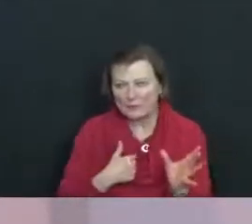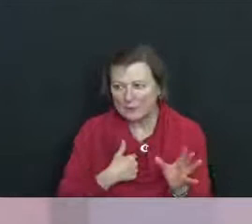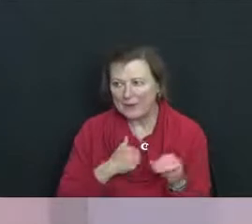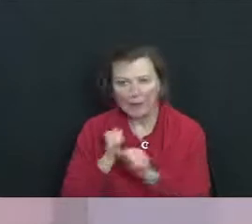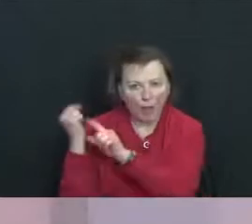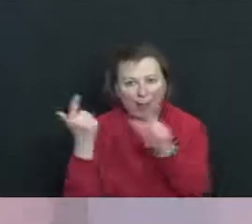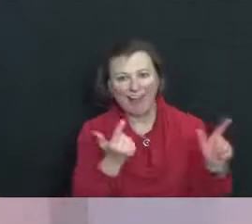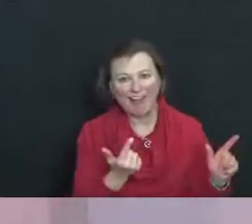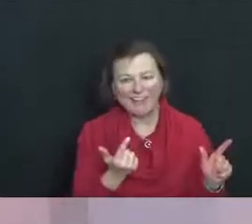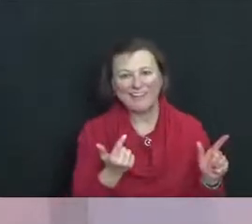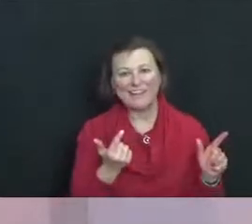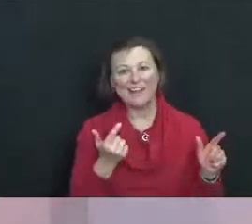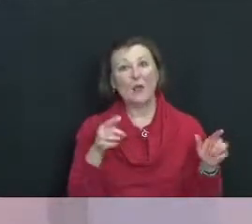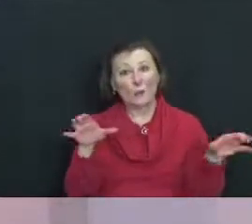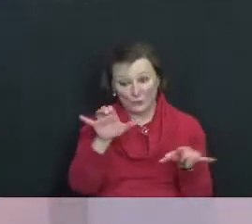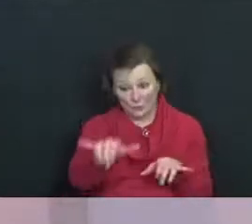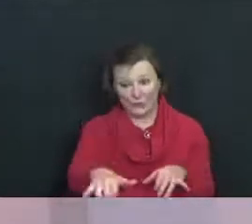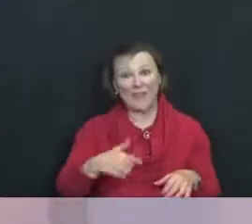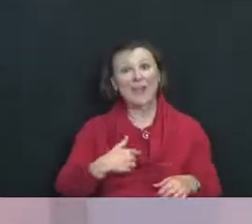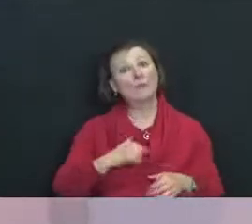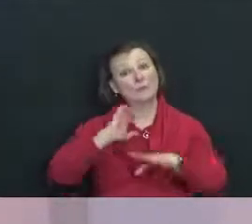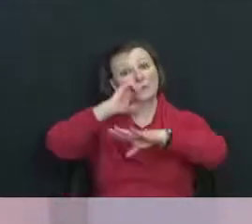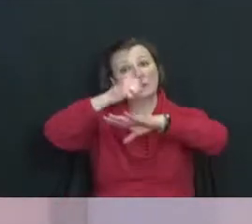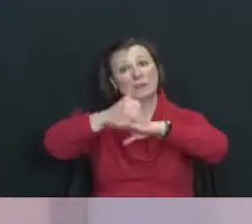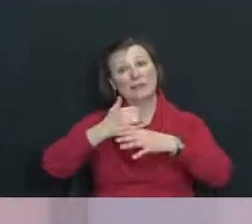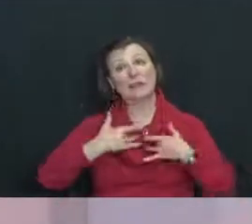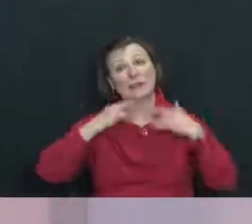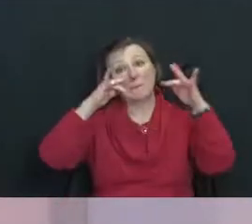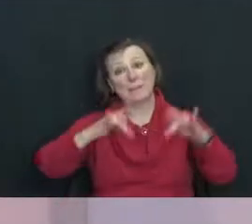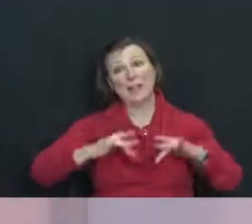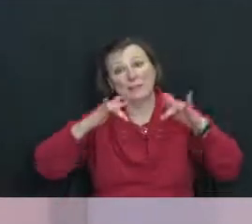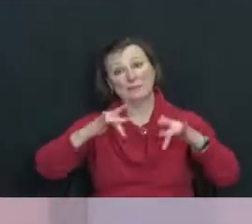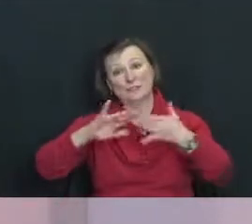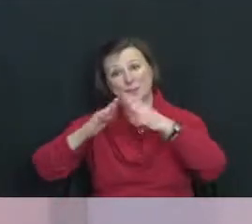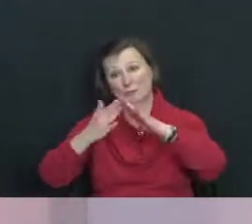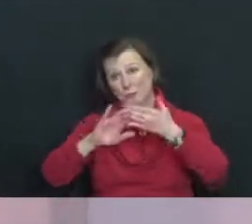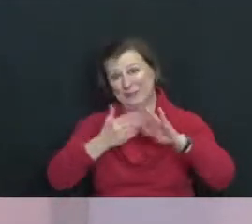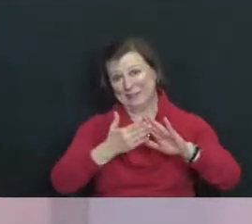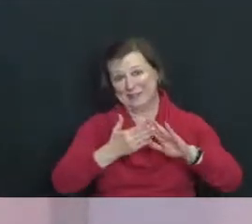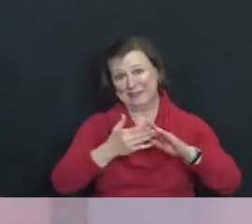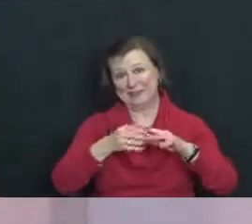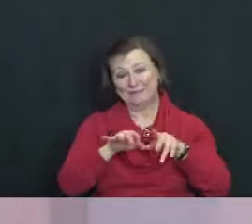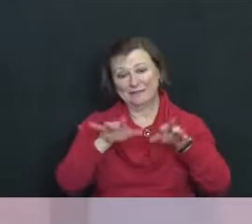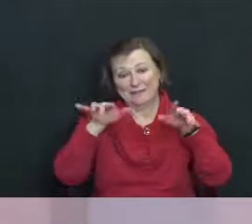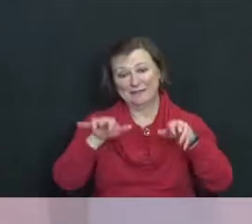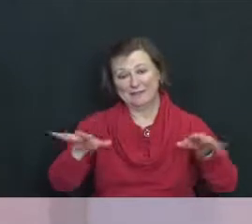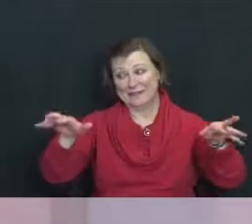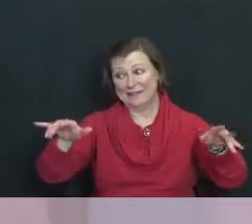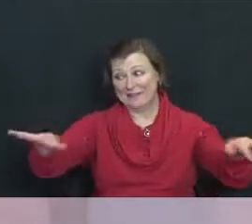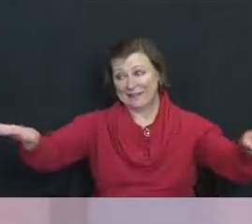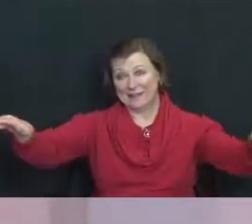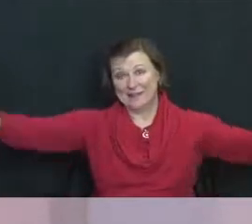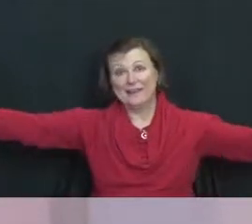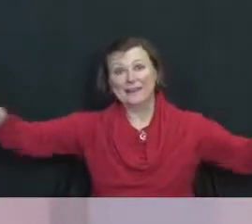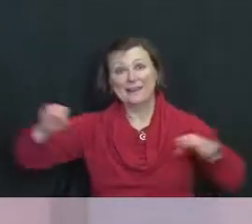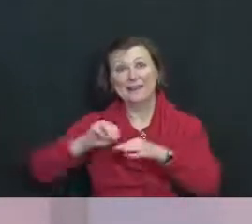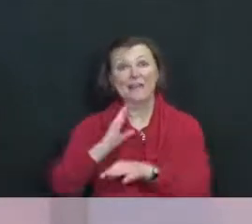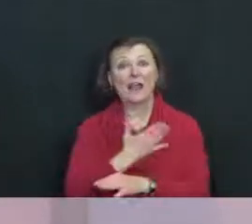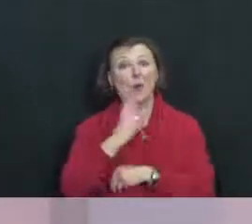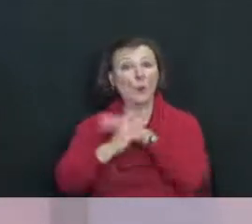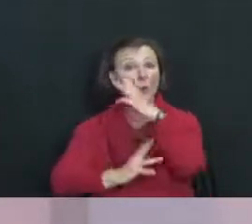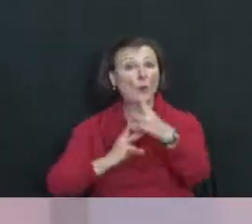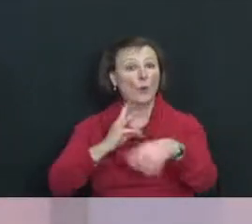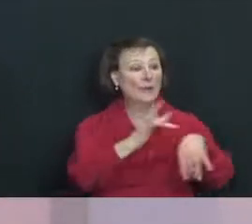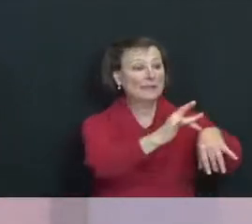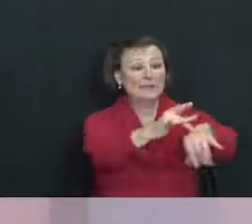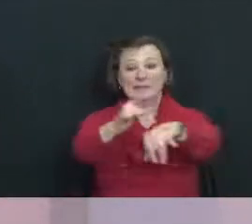When we do this, we create a compassionate community which has a ripple effect into our world, touching